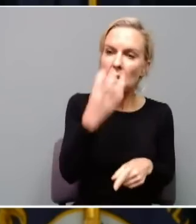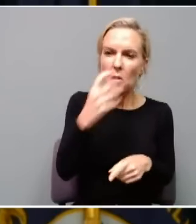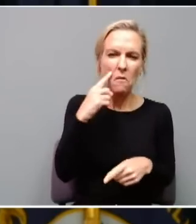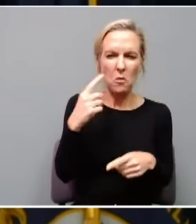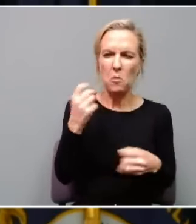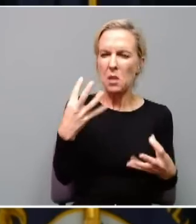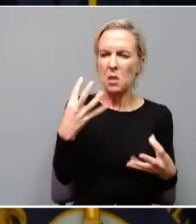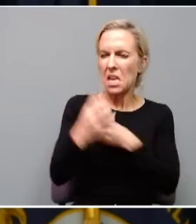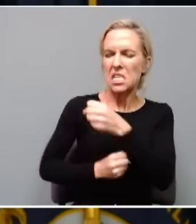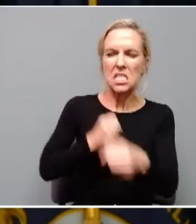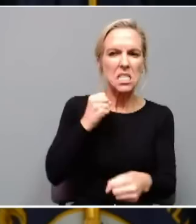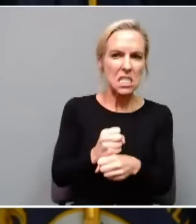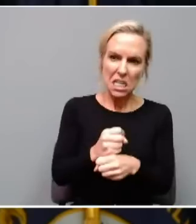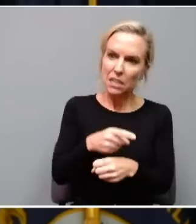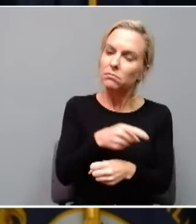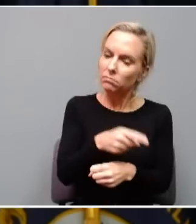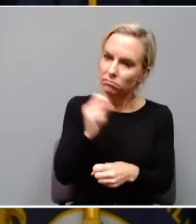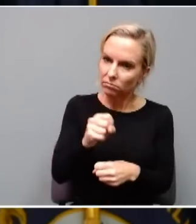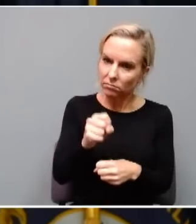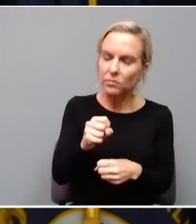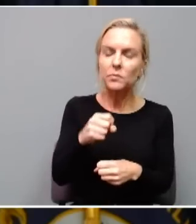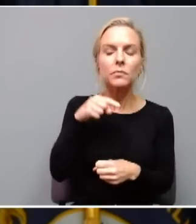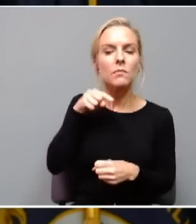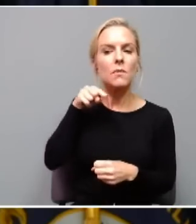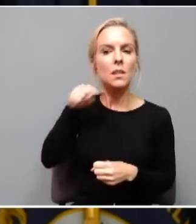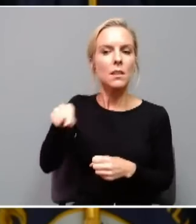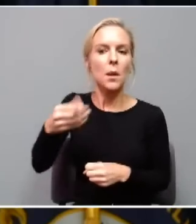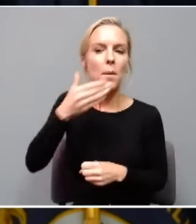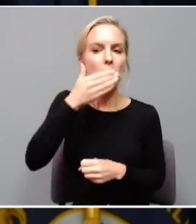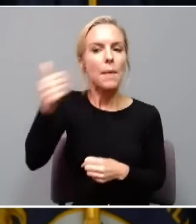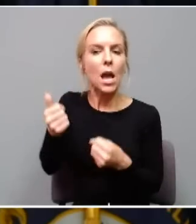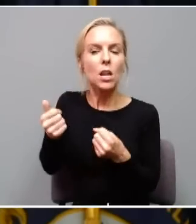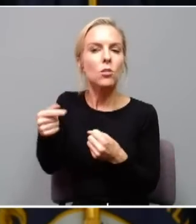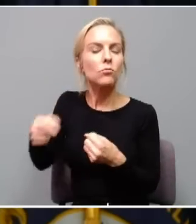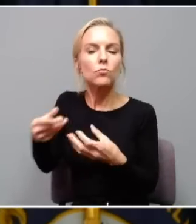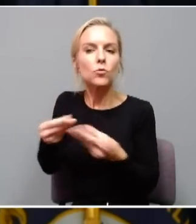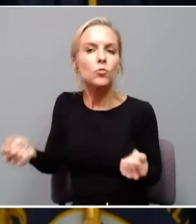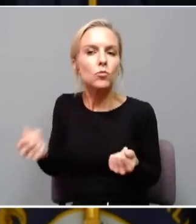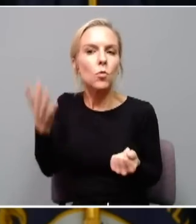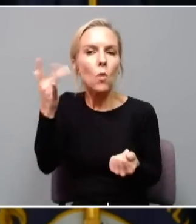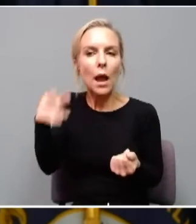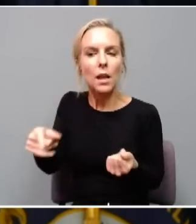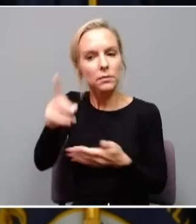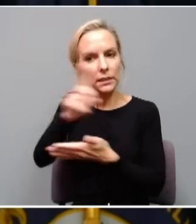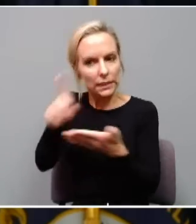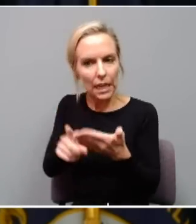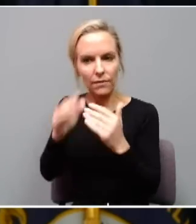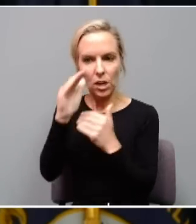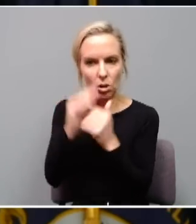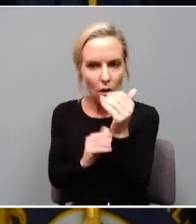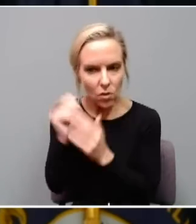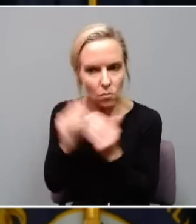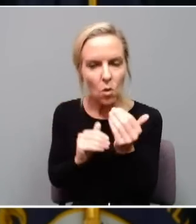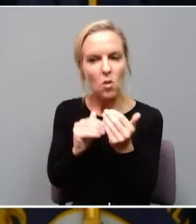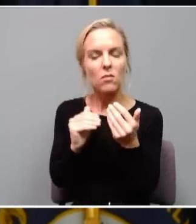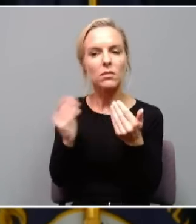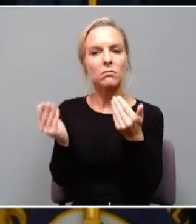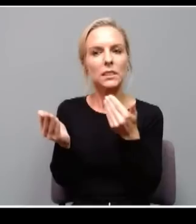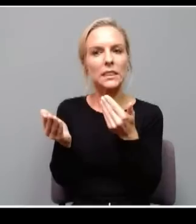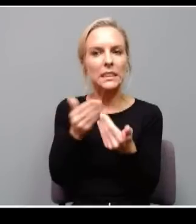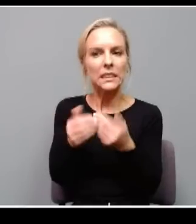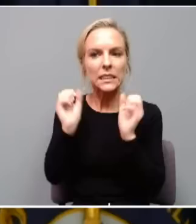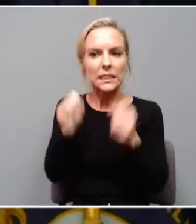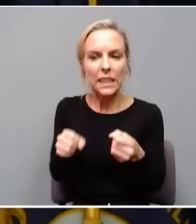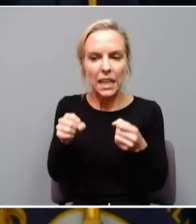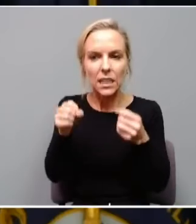Bullard Salus HC PAPR is a better solution because it's truly designed to be comfortable, to be easy to use, and also to enable